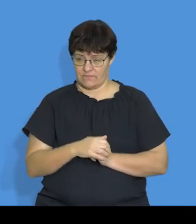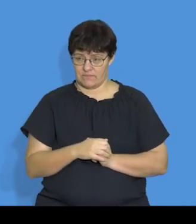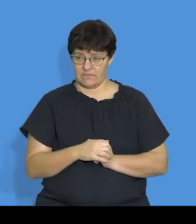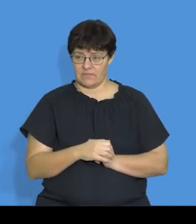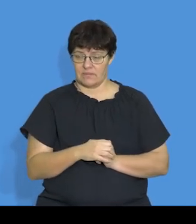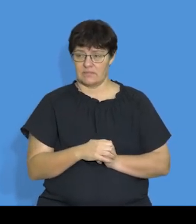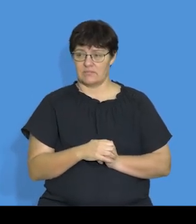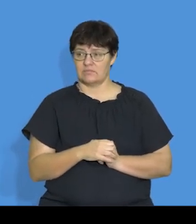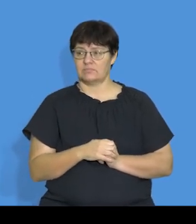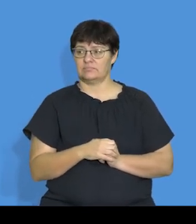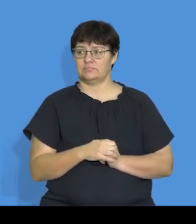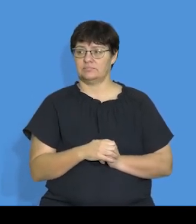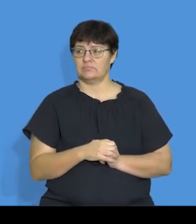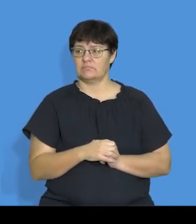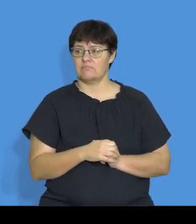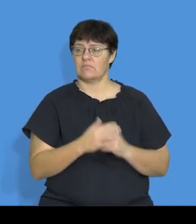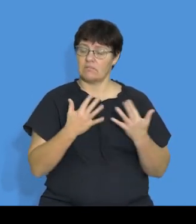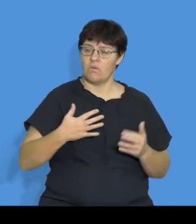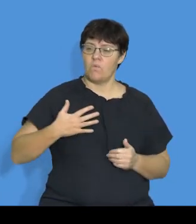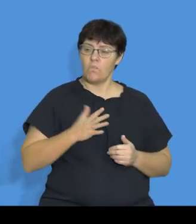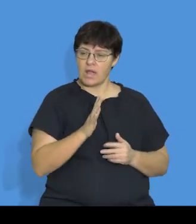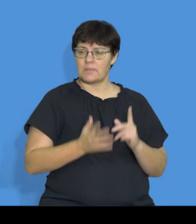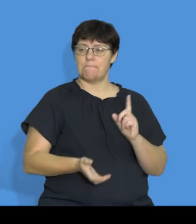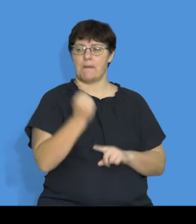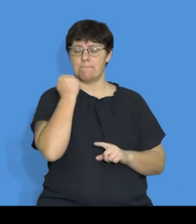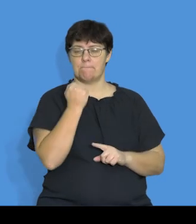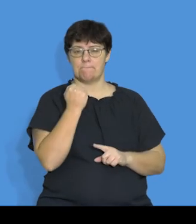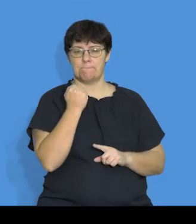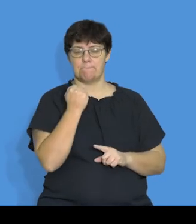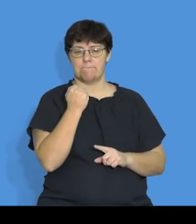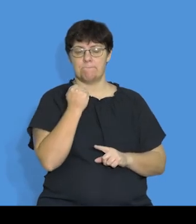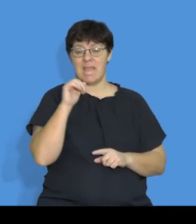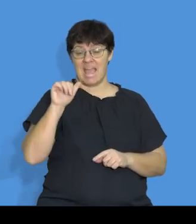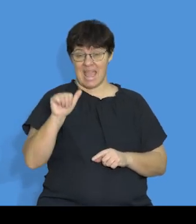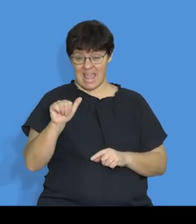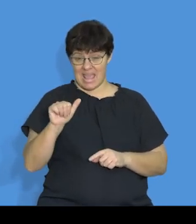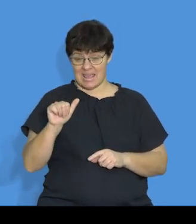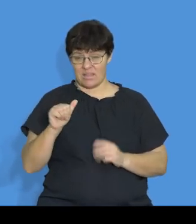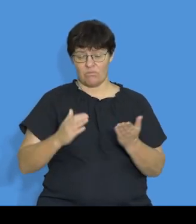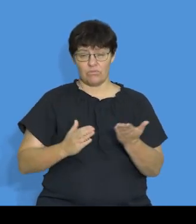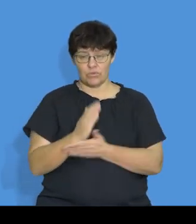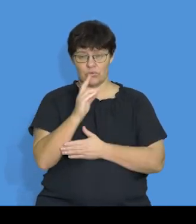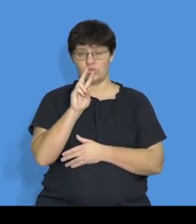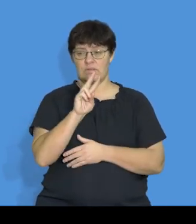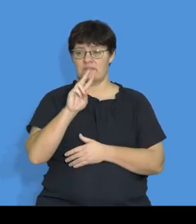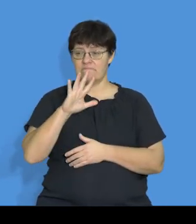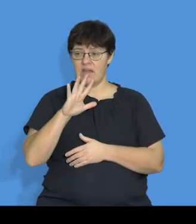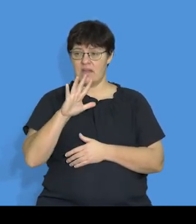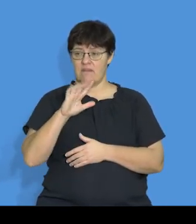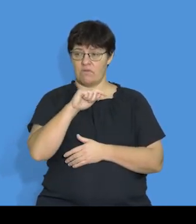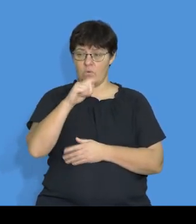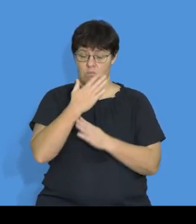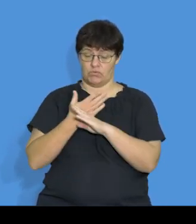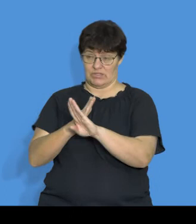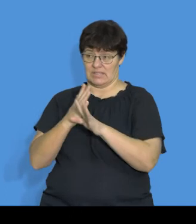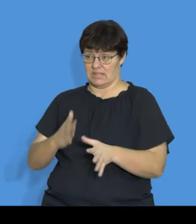okay? Right, so they want us to determine the current through the 25 ohm resistor, right? So in other